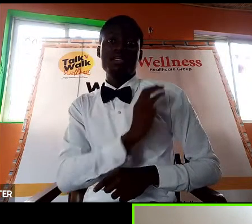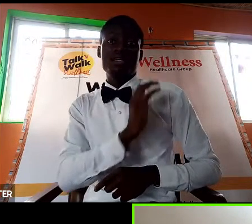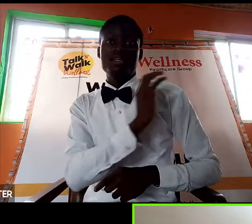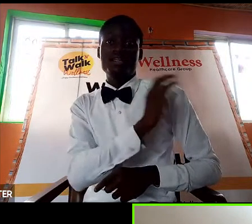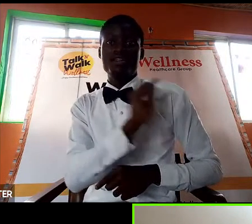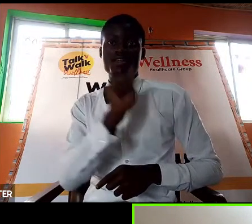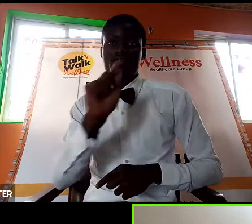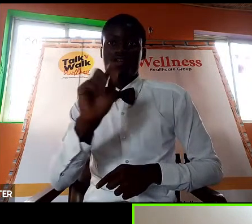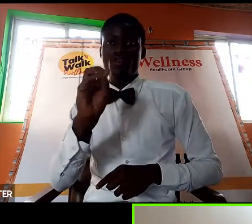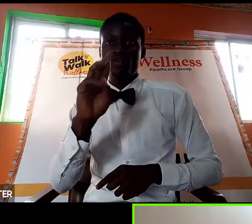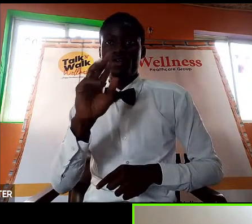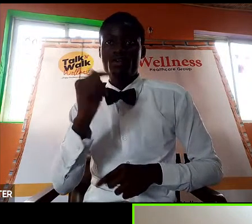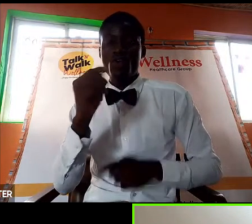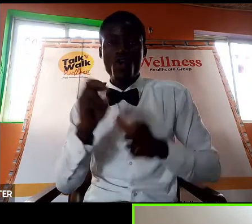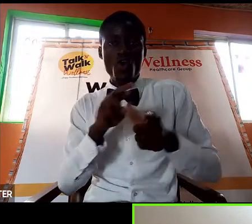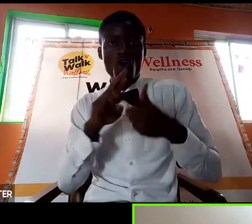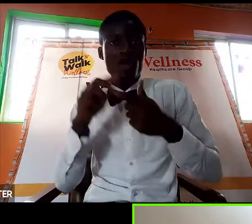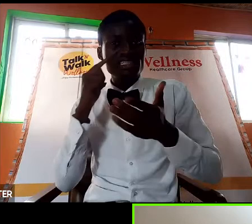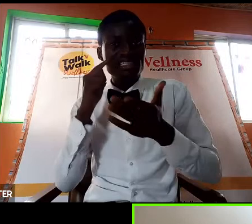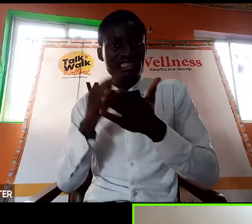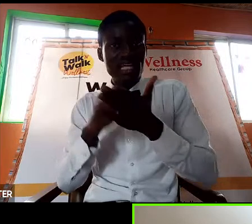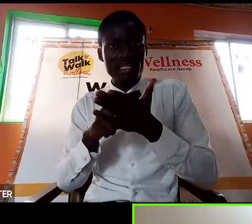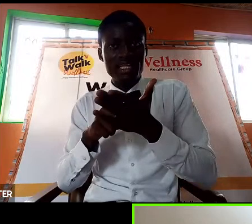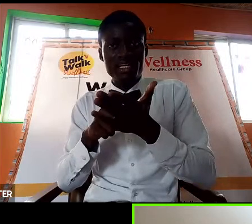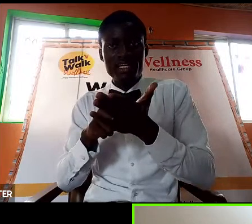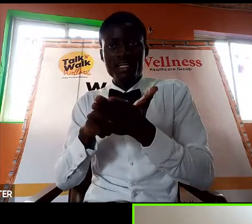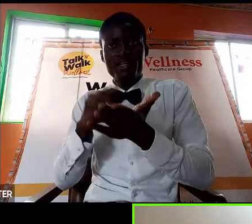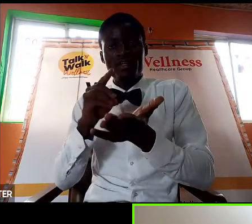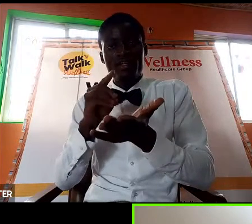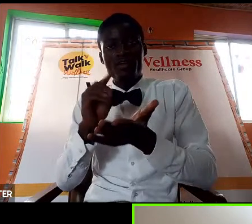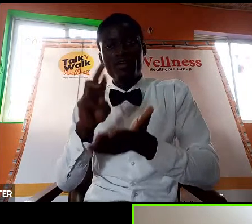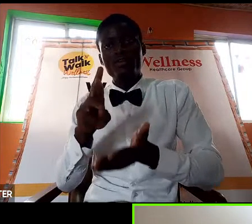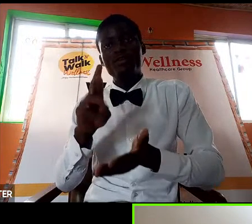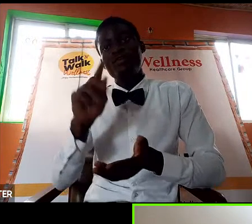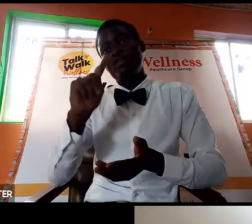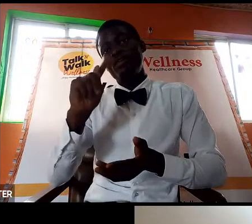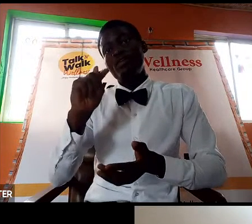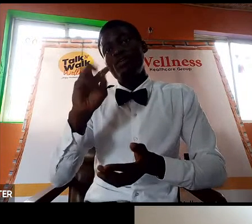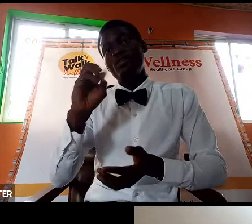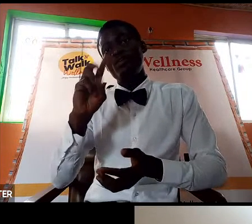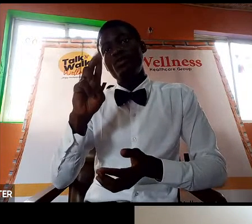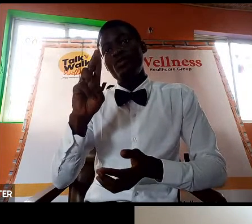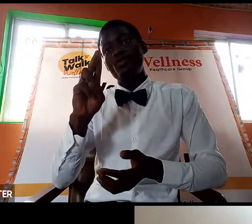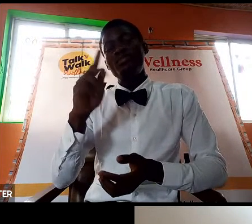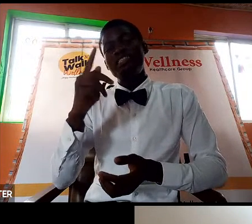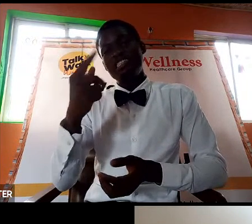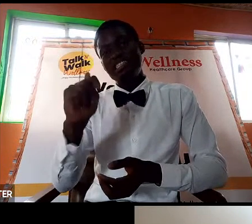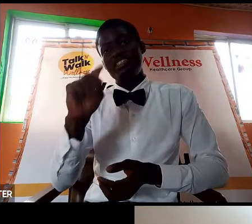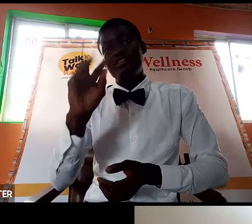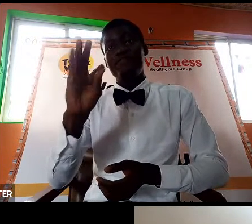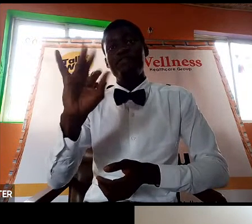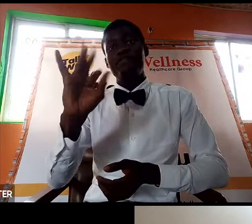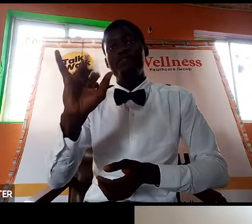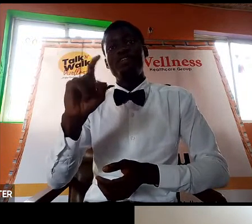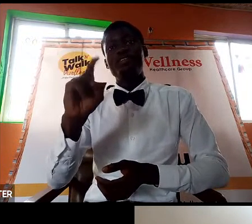Fixer or Intimacy Clinic. Thank you so much for having me. thank you, the fixer, and thank you everyone for